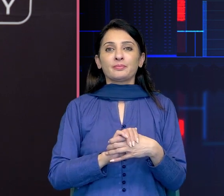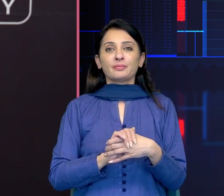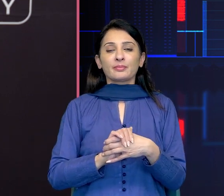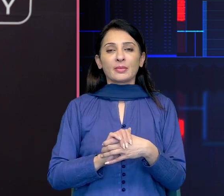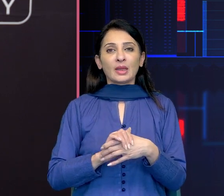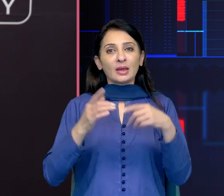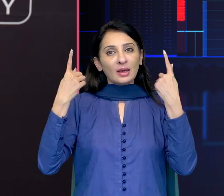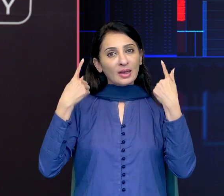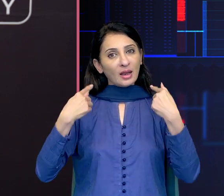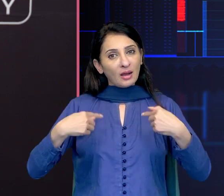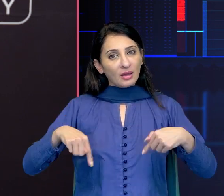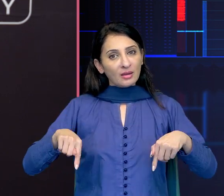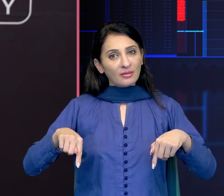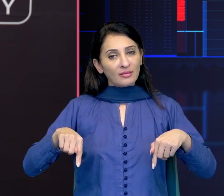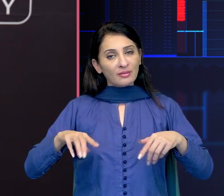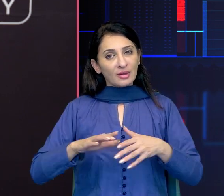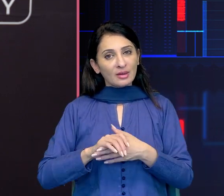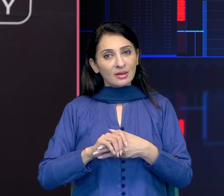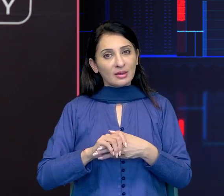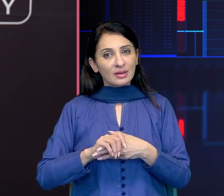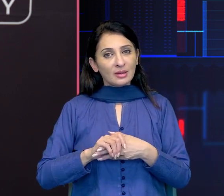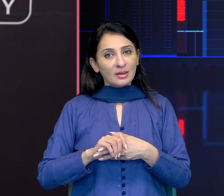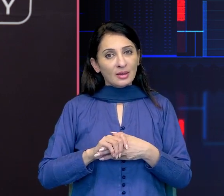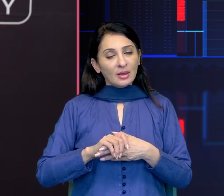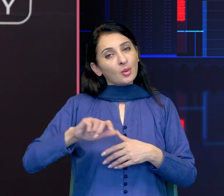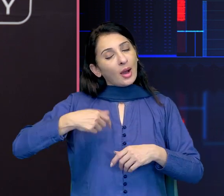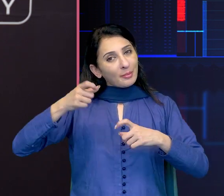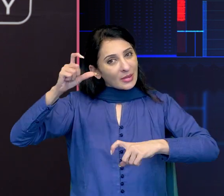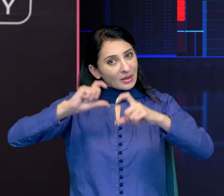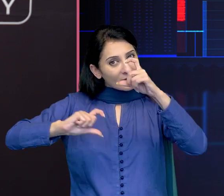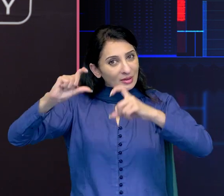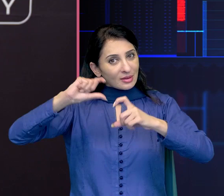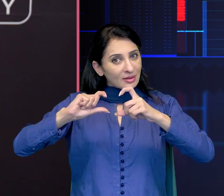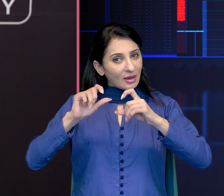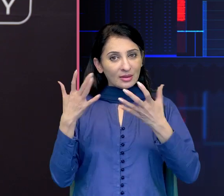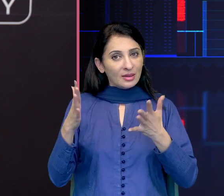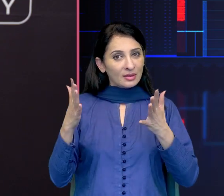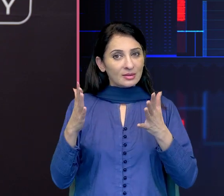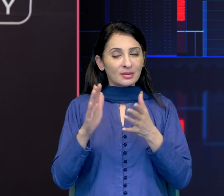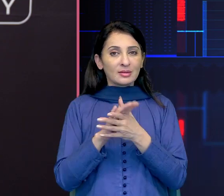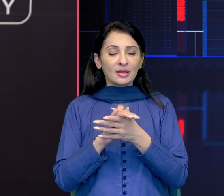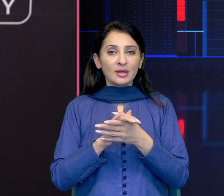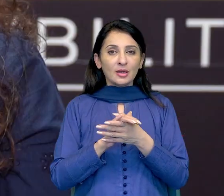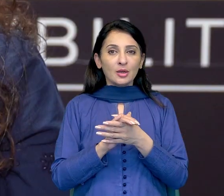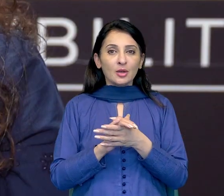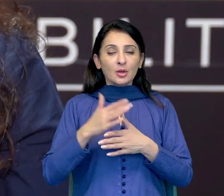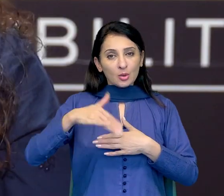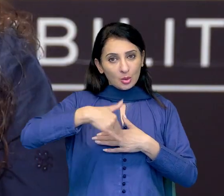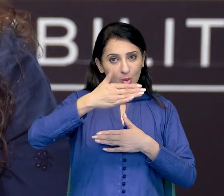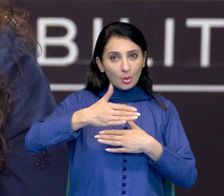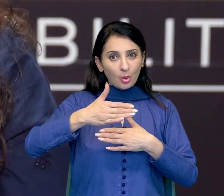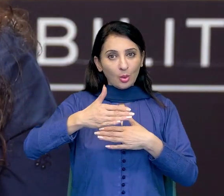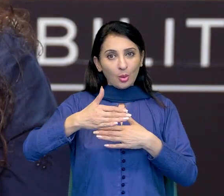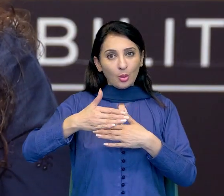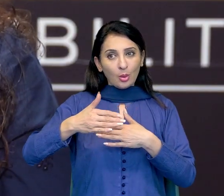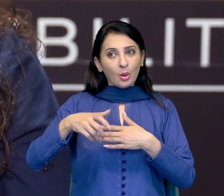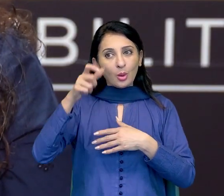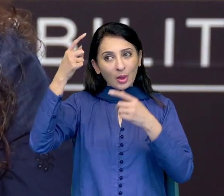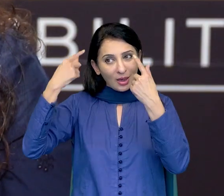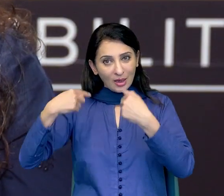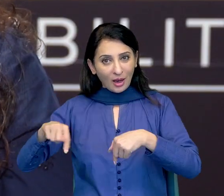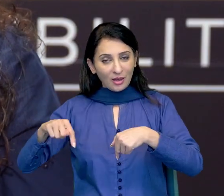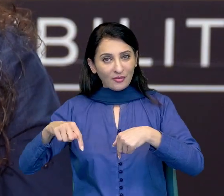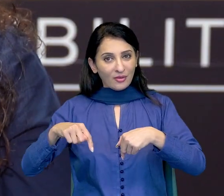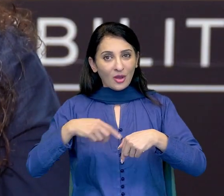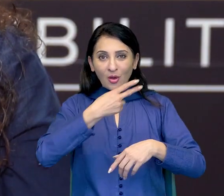or engineer it, but it has its own course. And I think if you don't design it that way, then